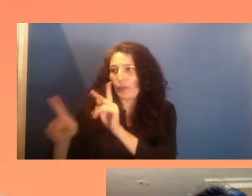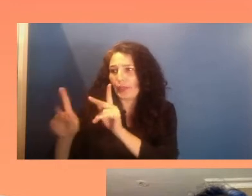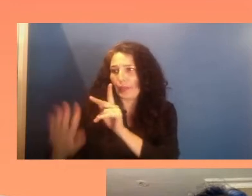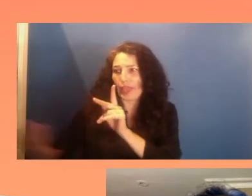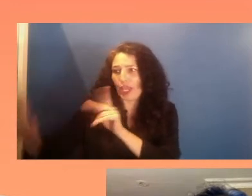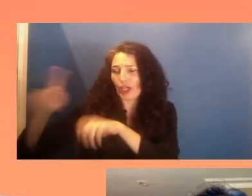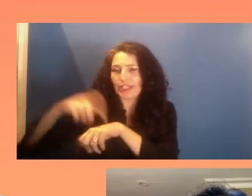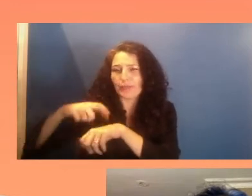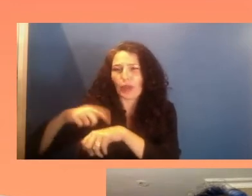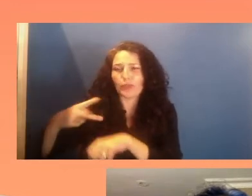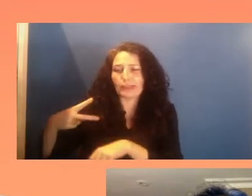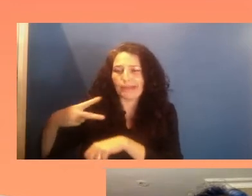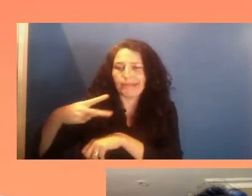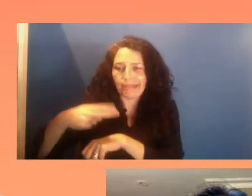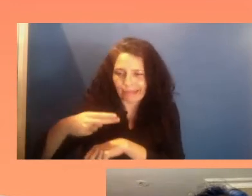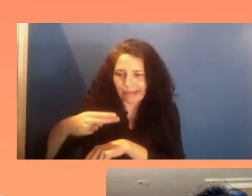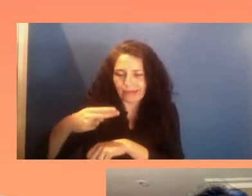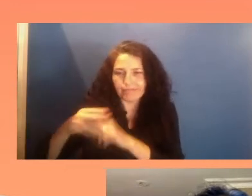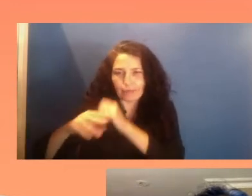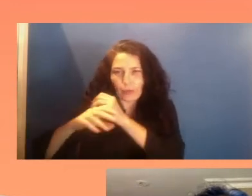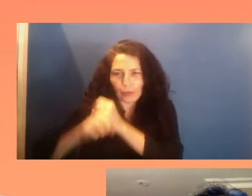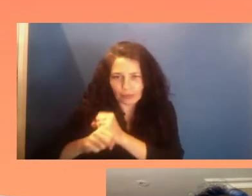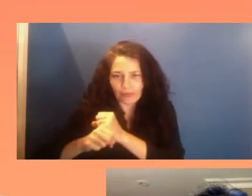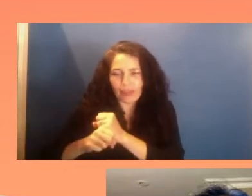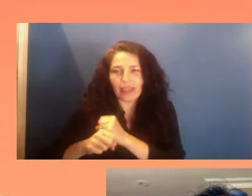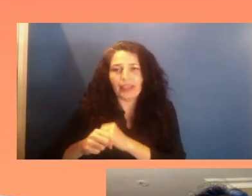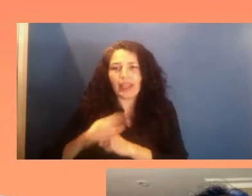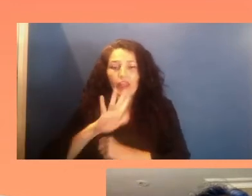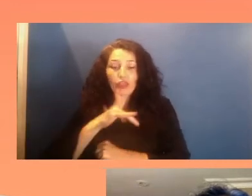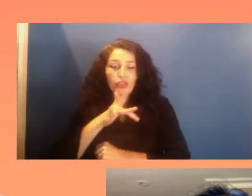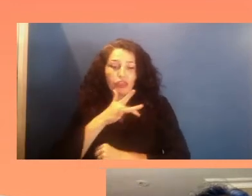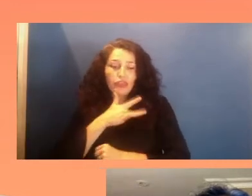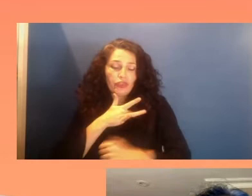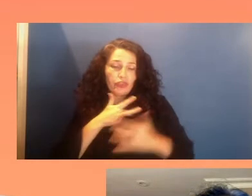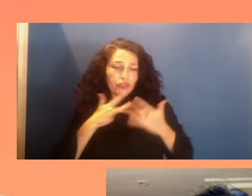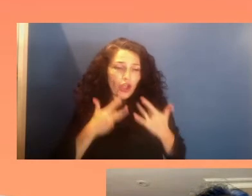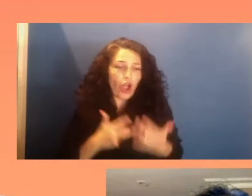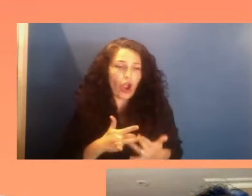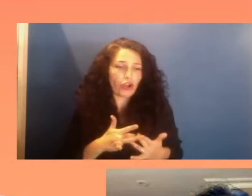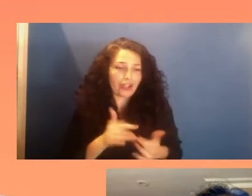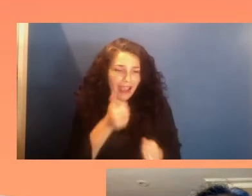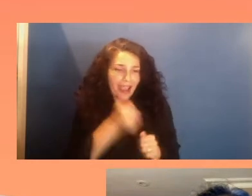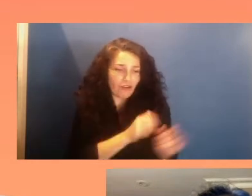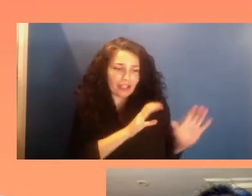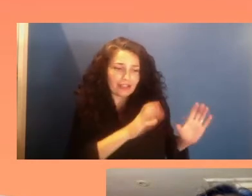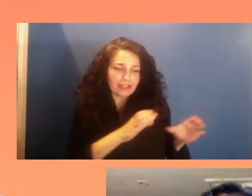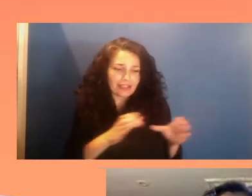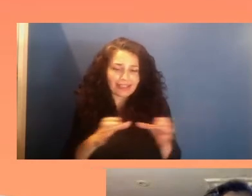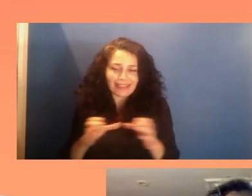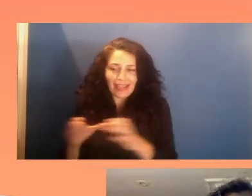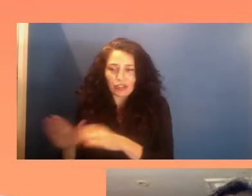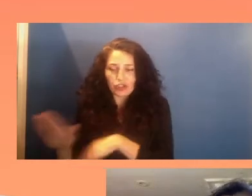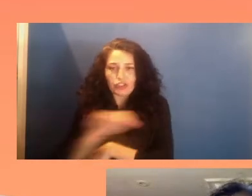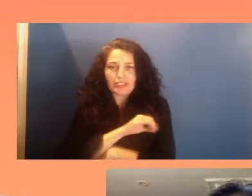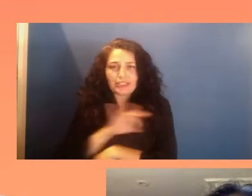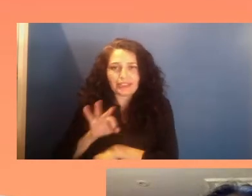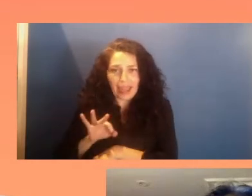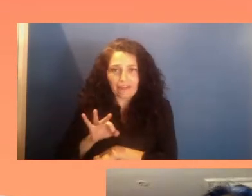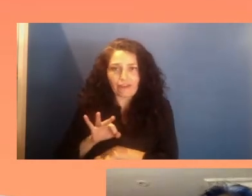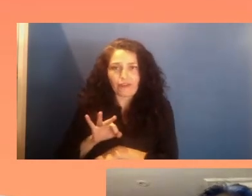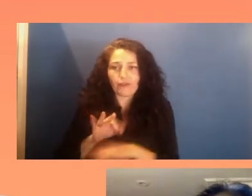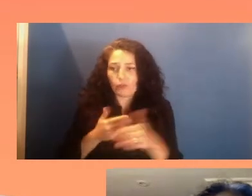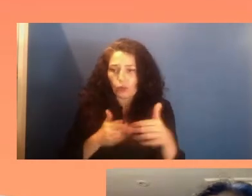and just say that at its heart, we believe that in every one of these sectors, your staff room and your boardroom and